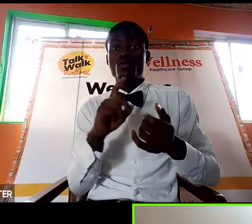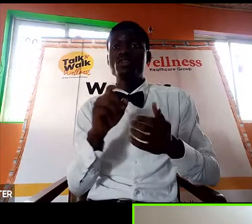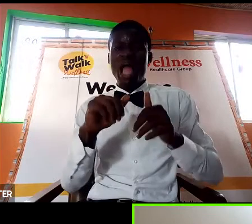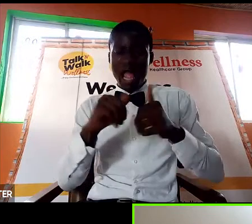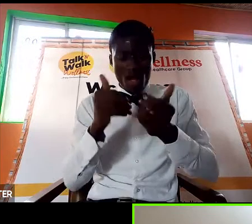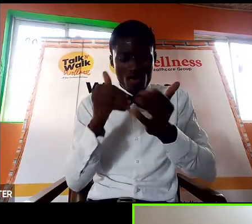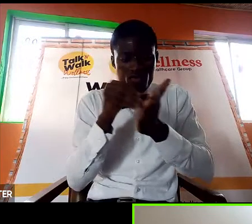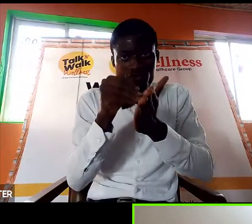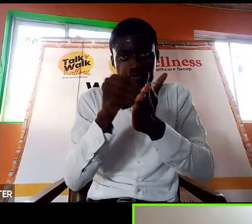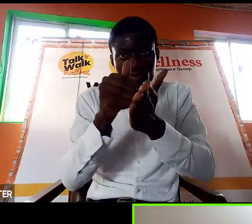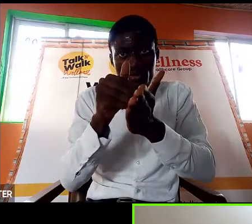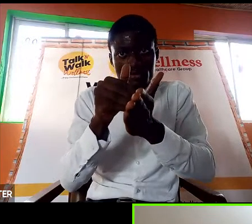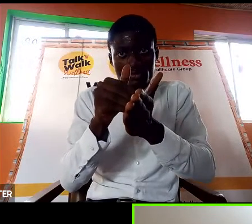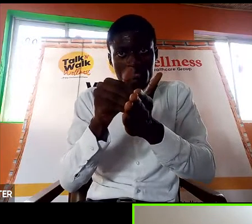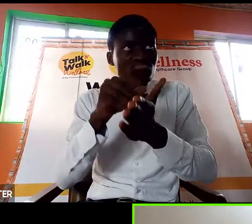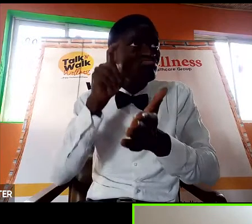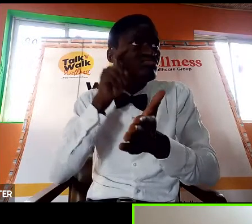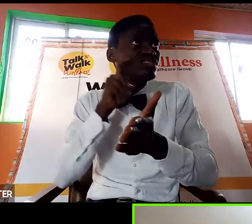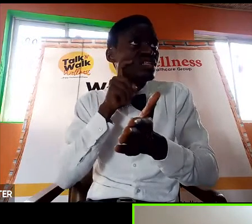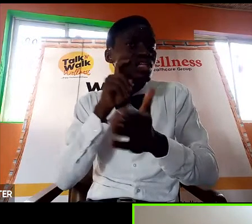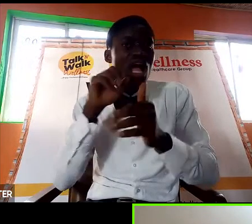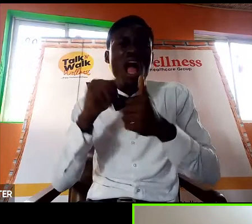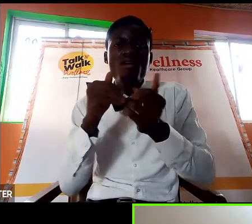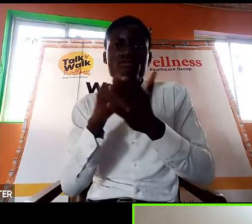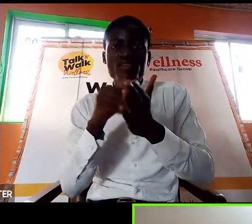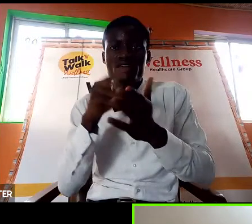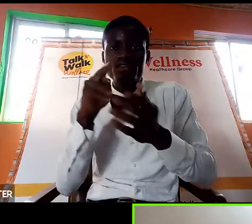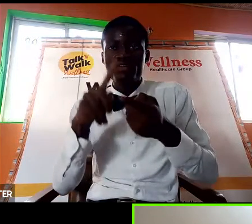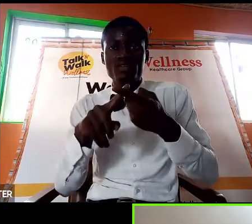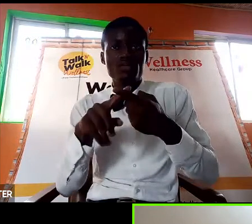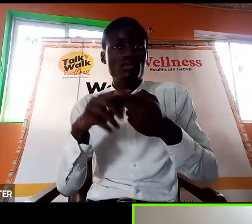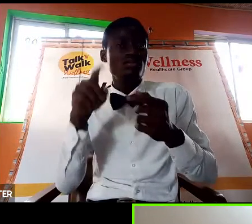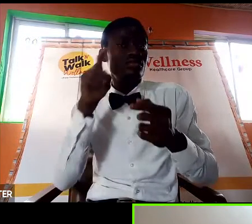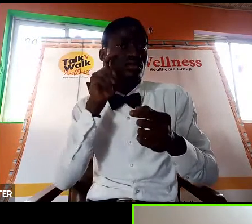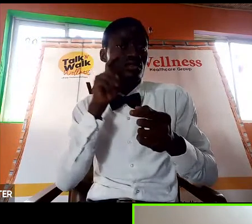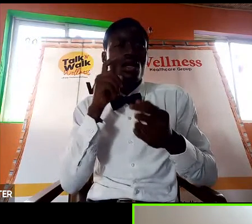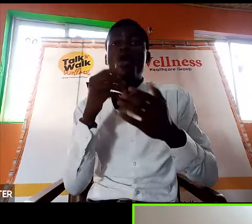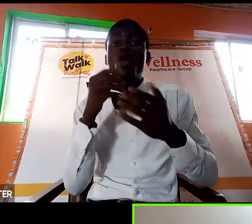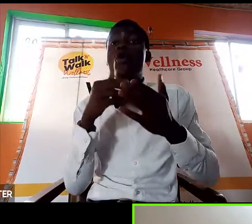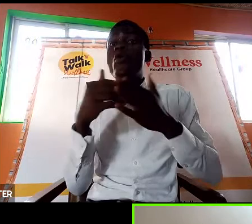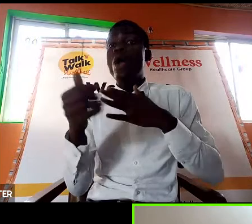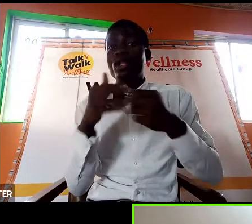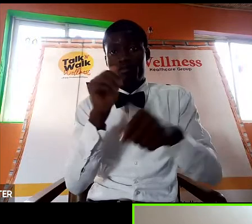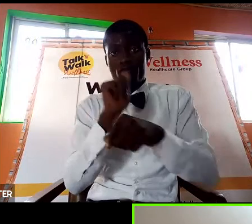you, really, whatever works for you, but at the same time, make sure you are having quantity and